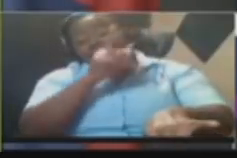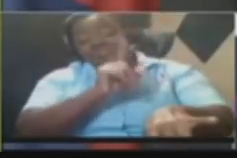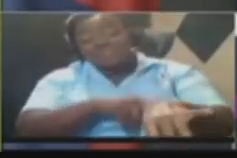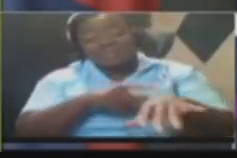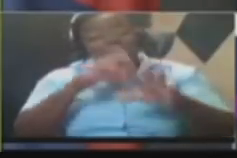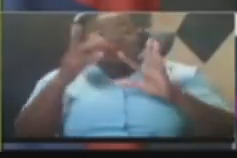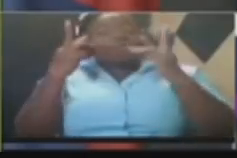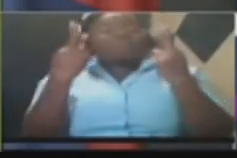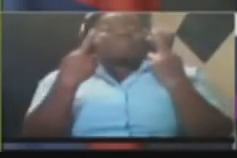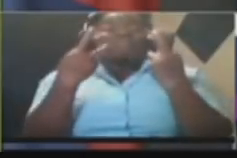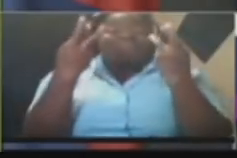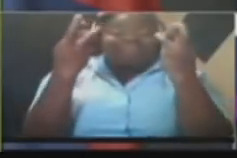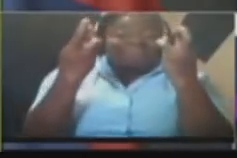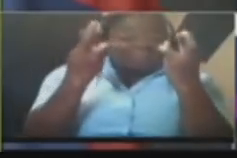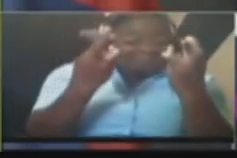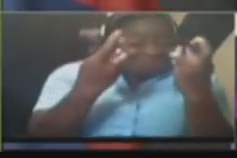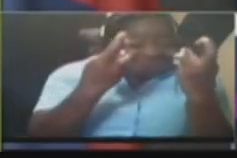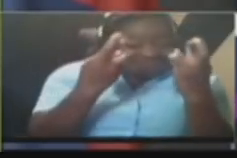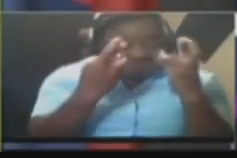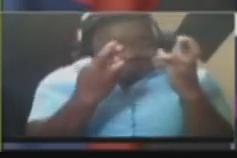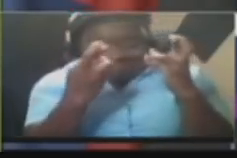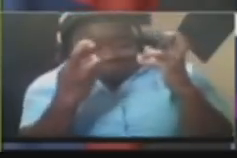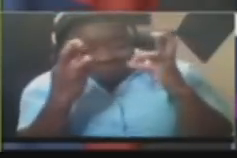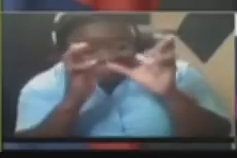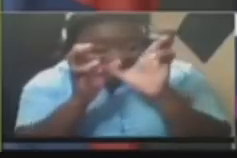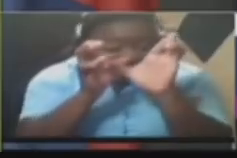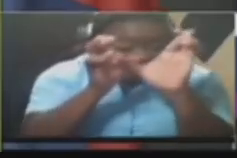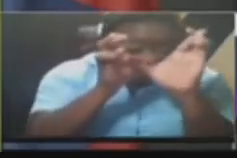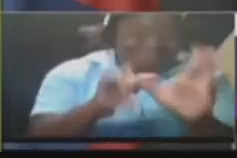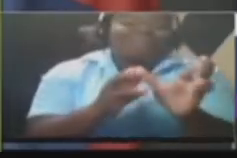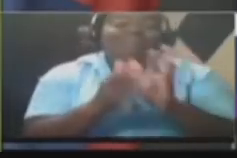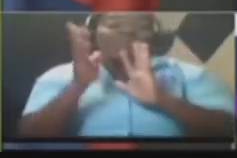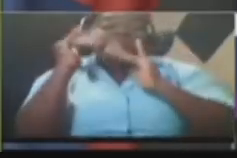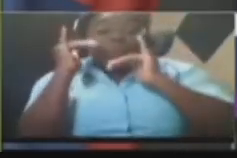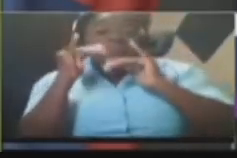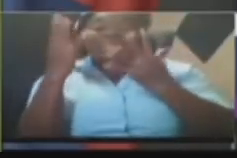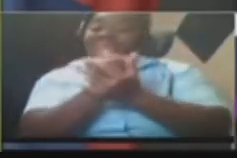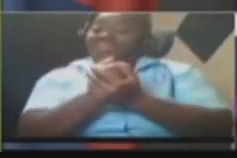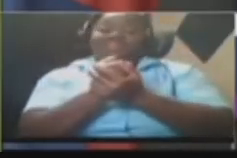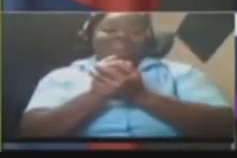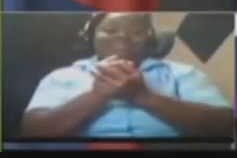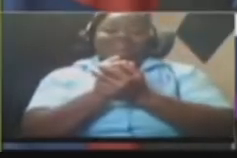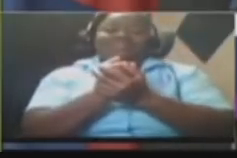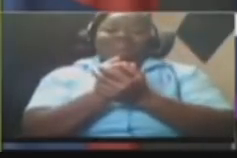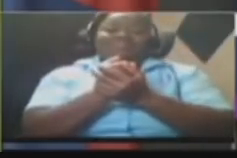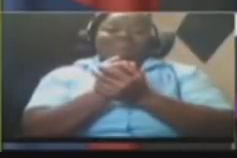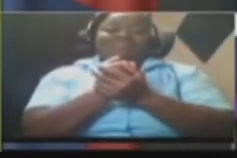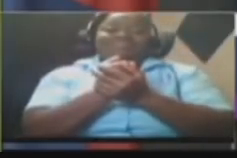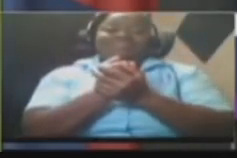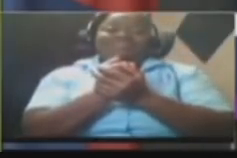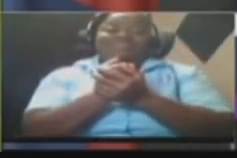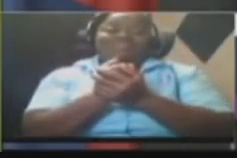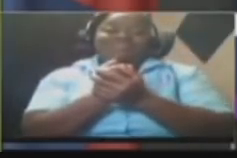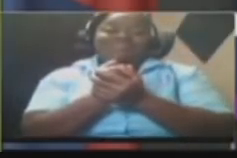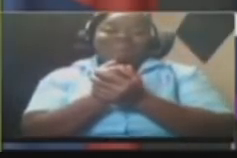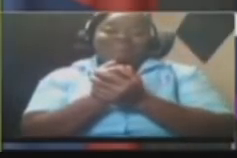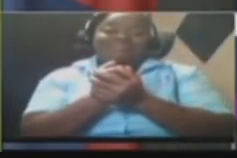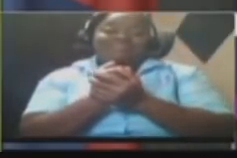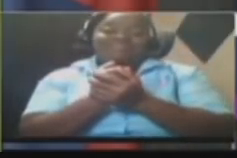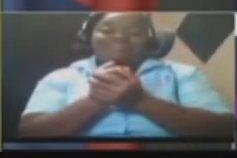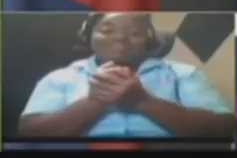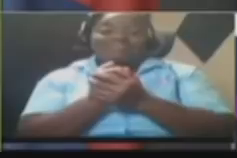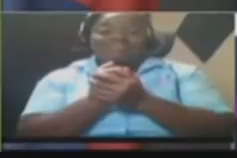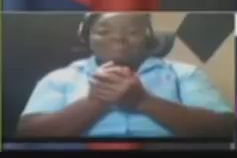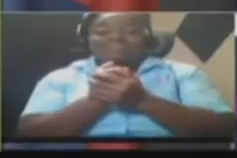fingers crossed that we would get some of those vaccines, because if we don't get it, the vaccines that we are getting from other sources